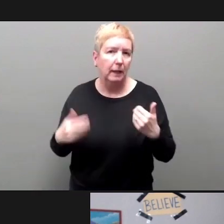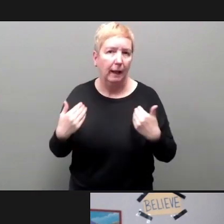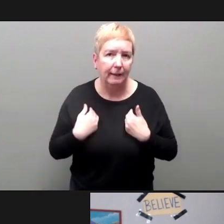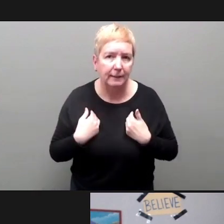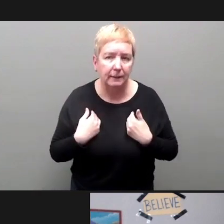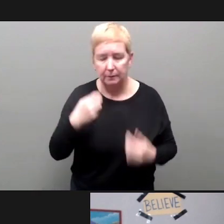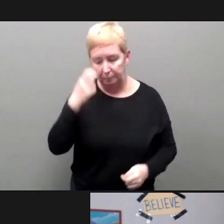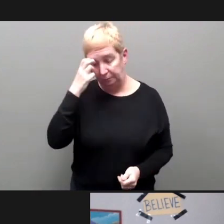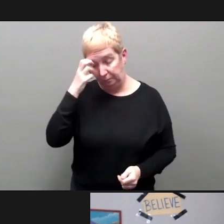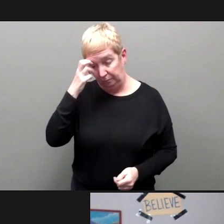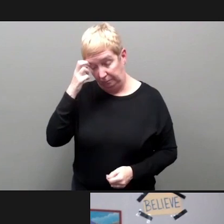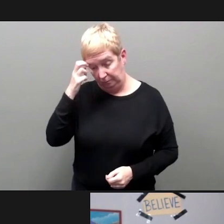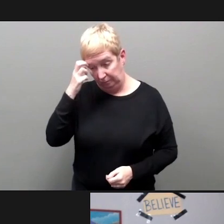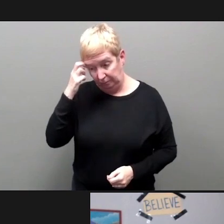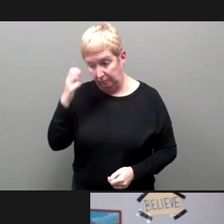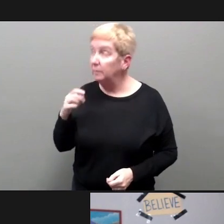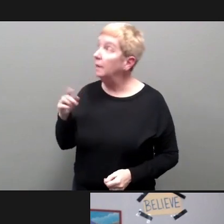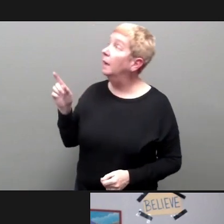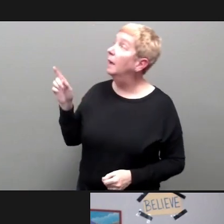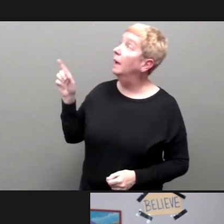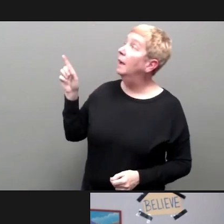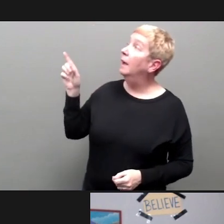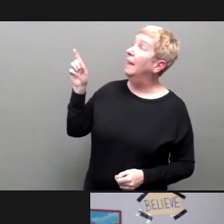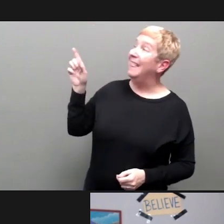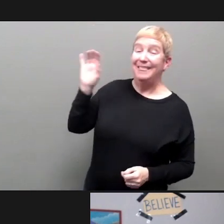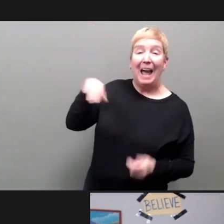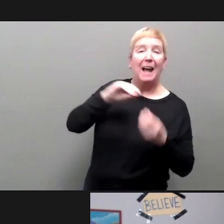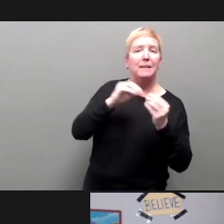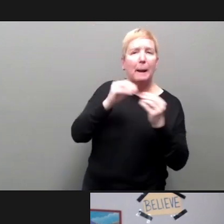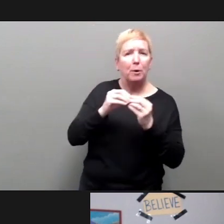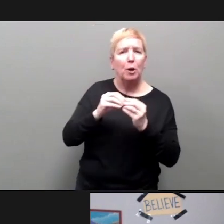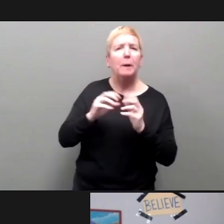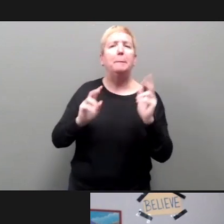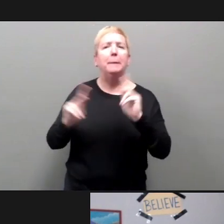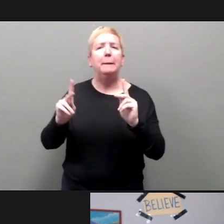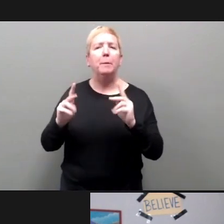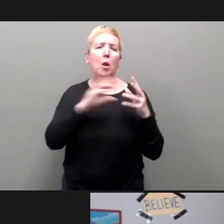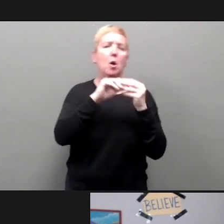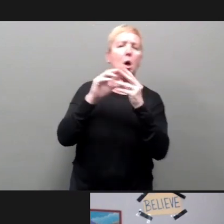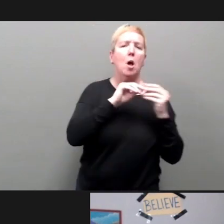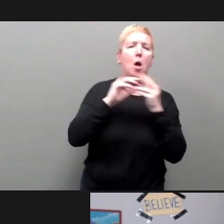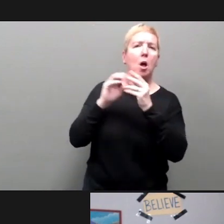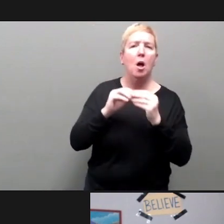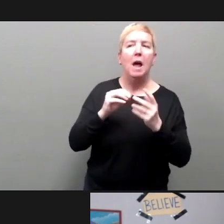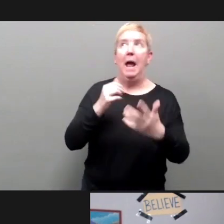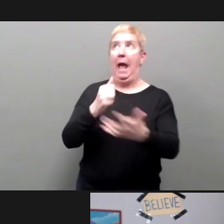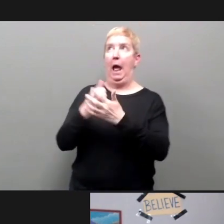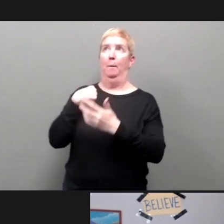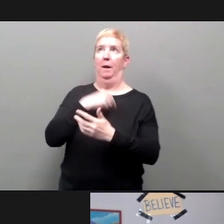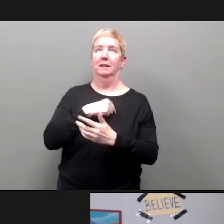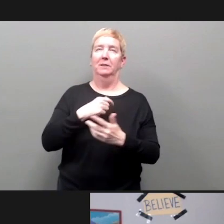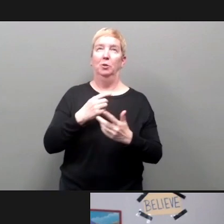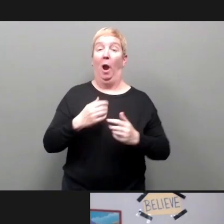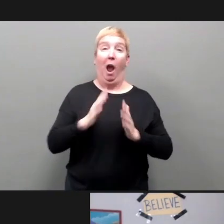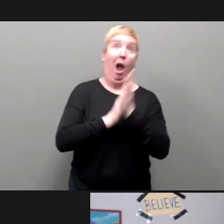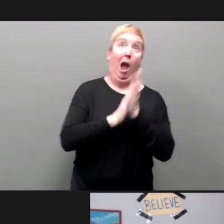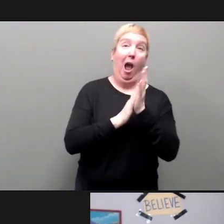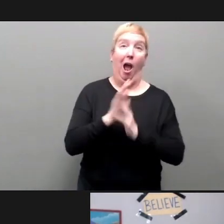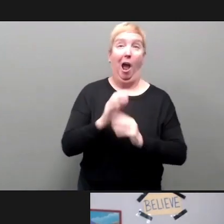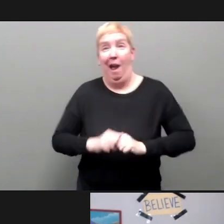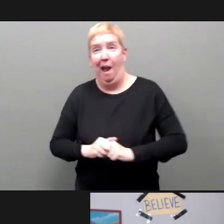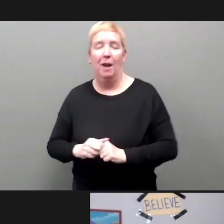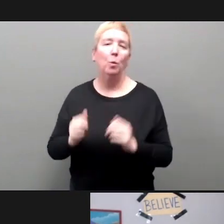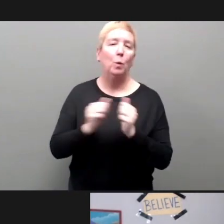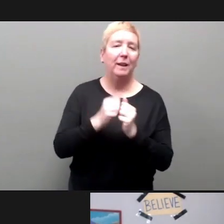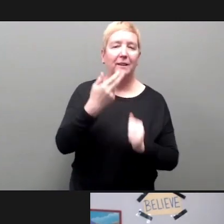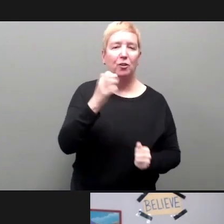to think, oh, we're going to get to herd immunity. But then we realized that coronavirus is kind of like influenza, probably in